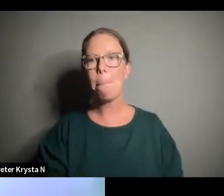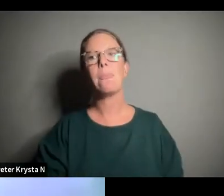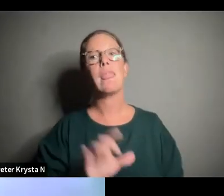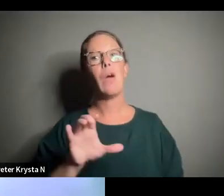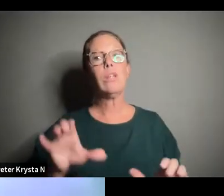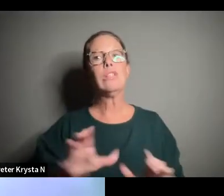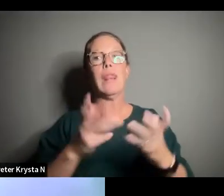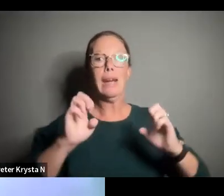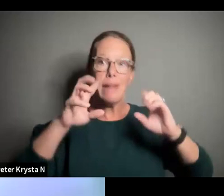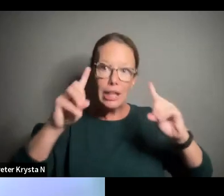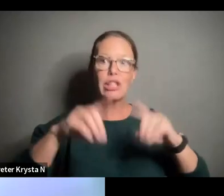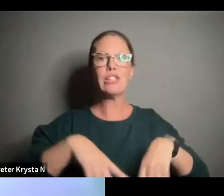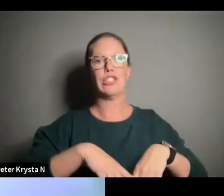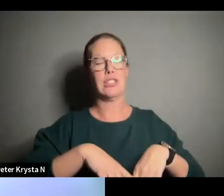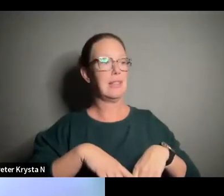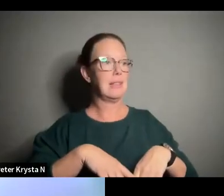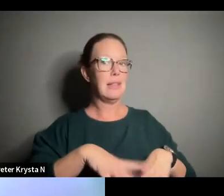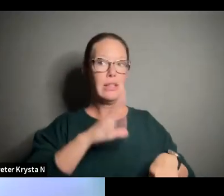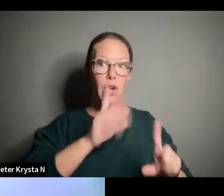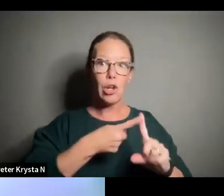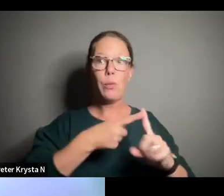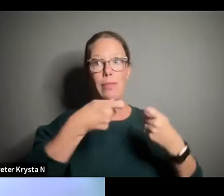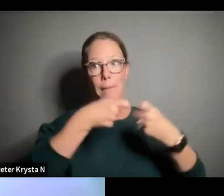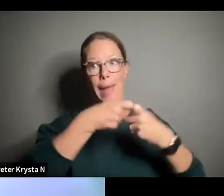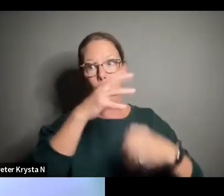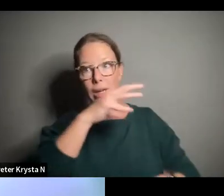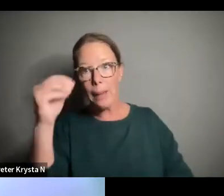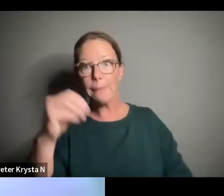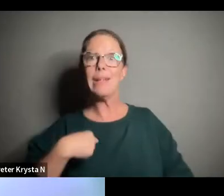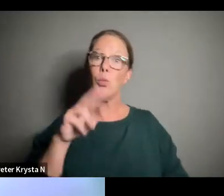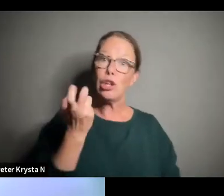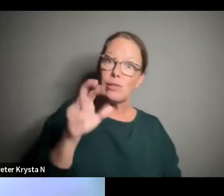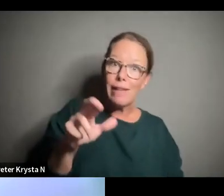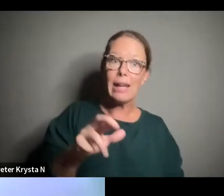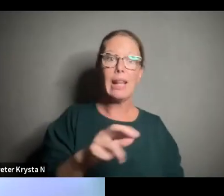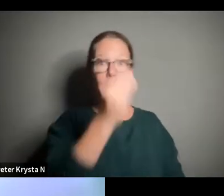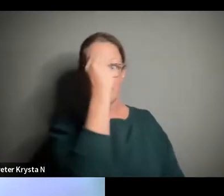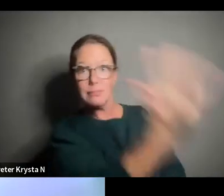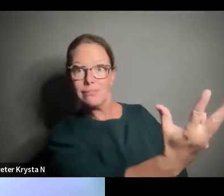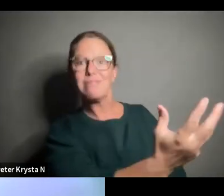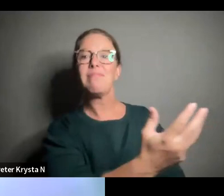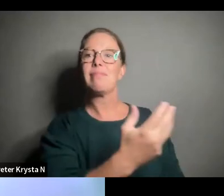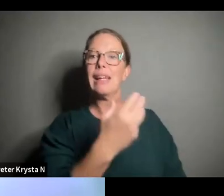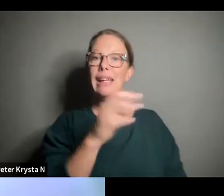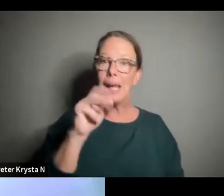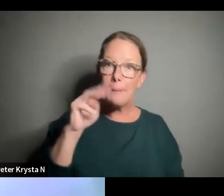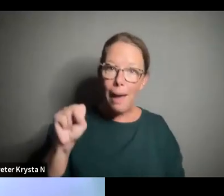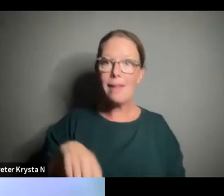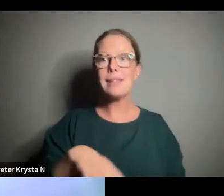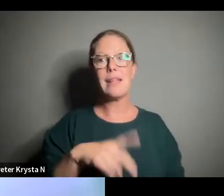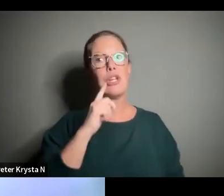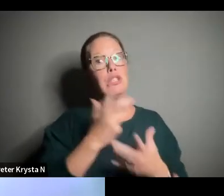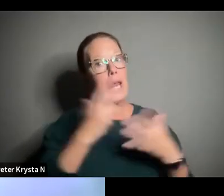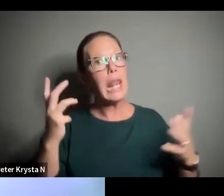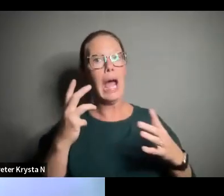education about, talking to your power company, we're on a ventilator, notifying the EMS, there's a lot to be